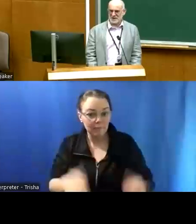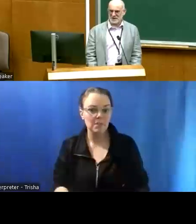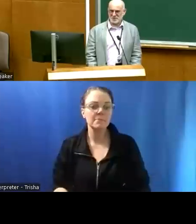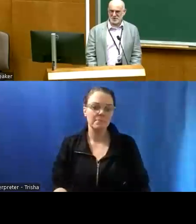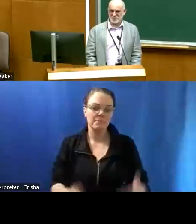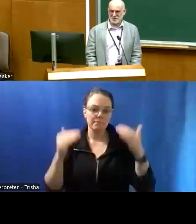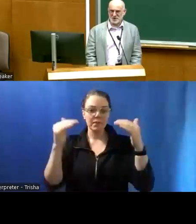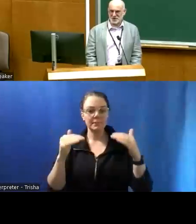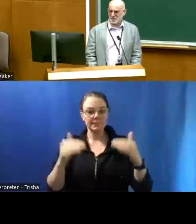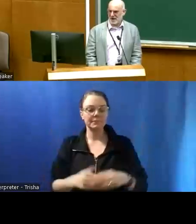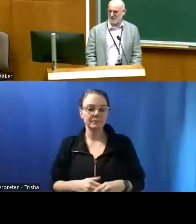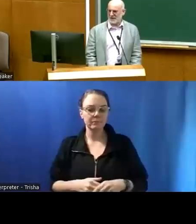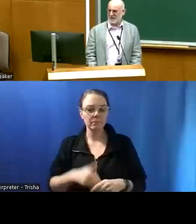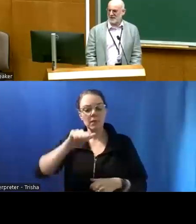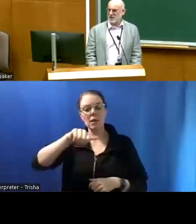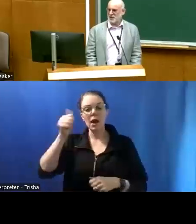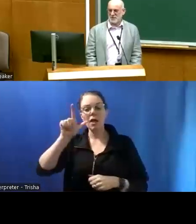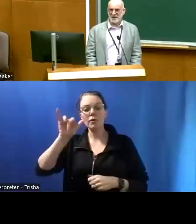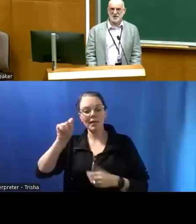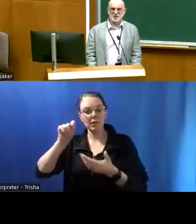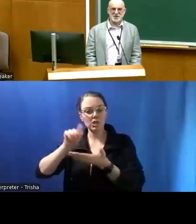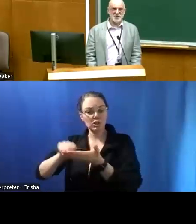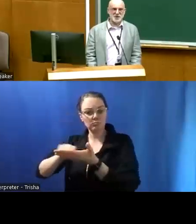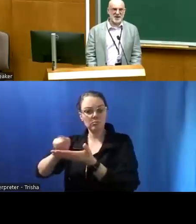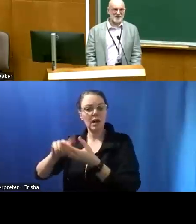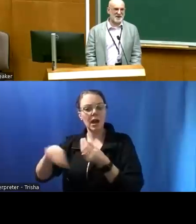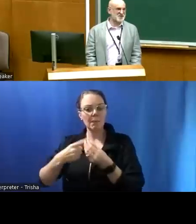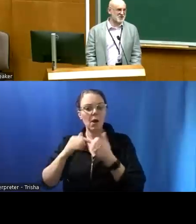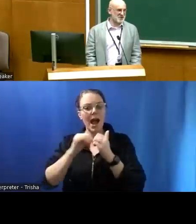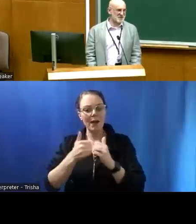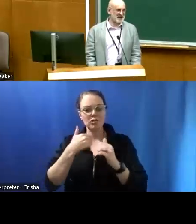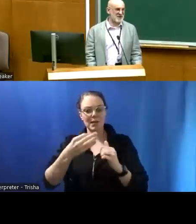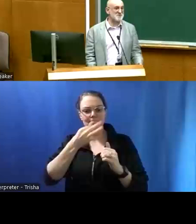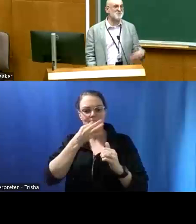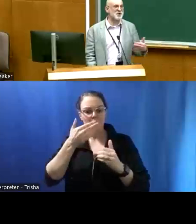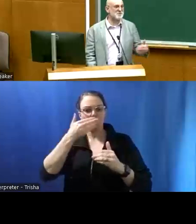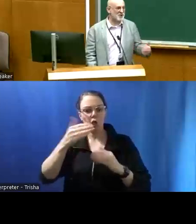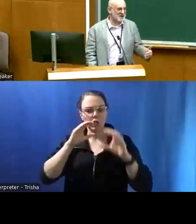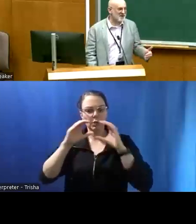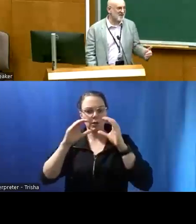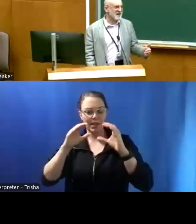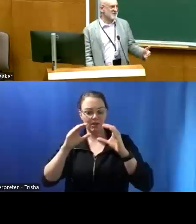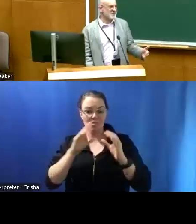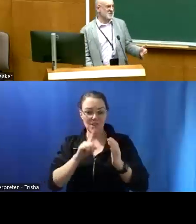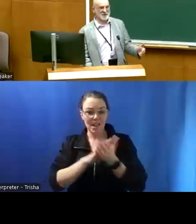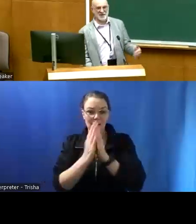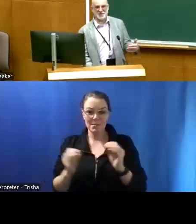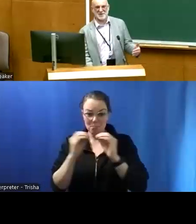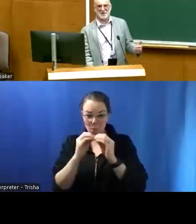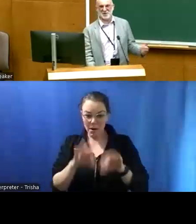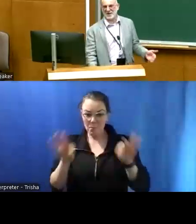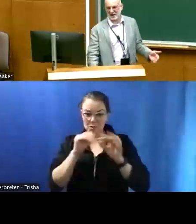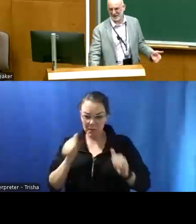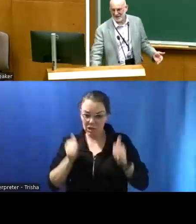there's some good literature about the need to be a good communicator and assertive, that it becomes more important than ever to be an